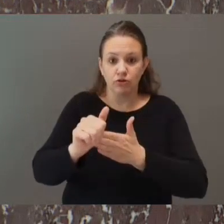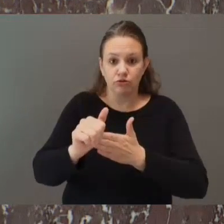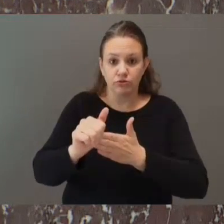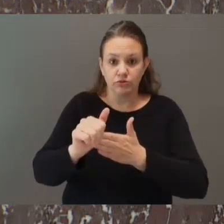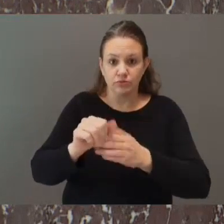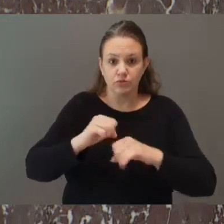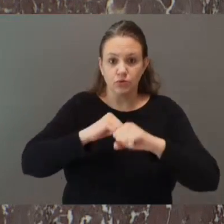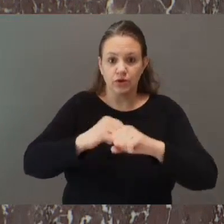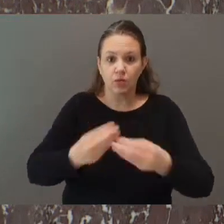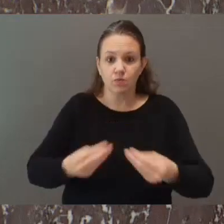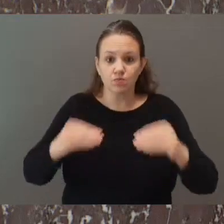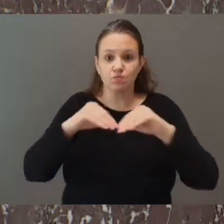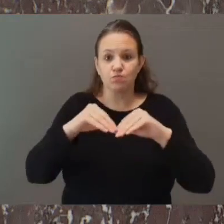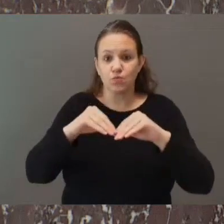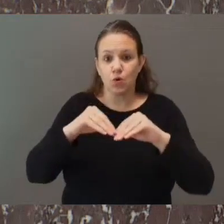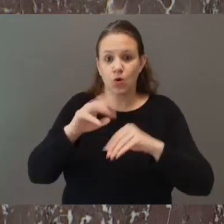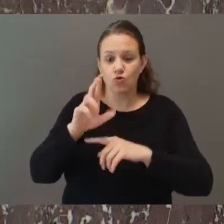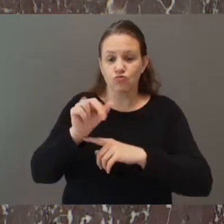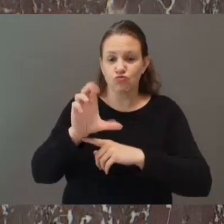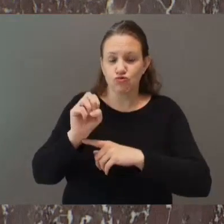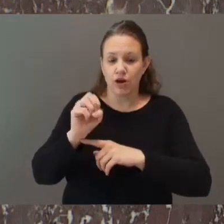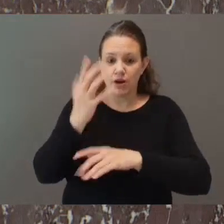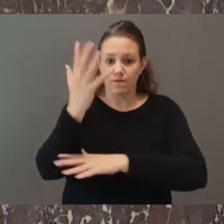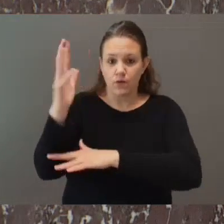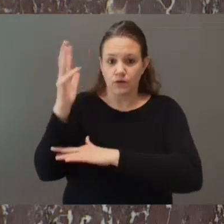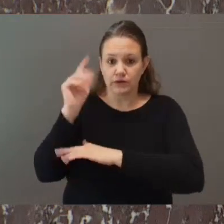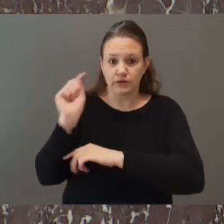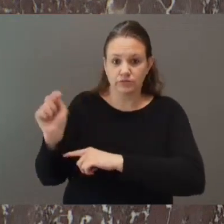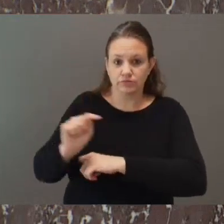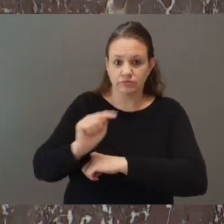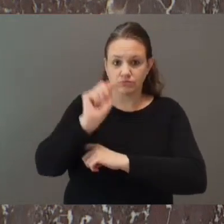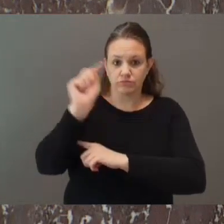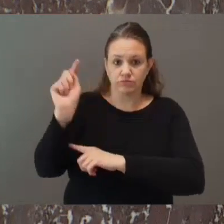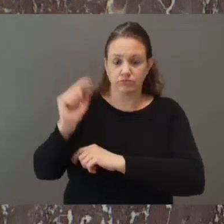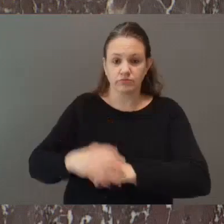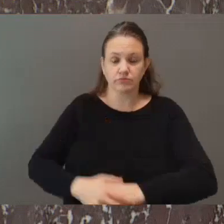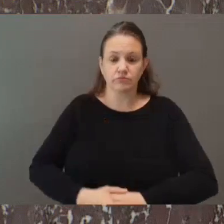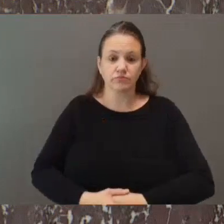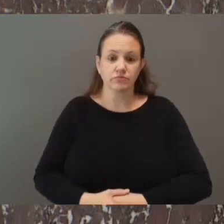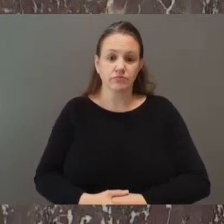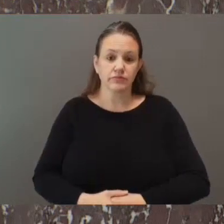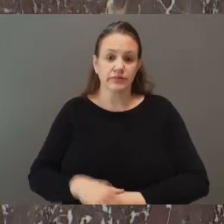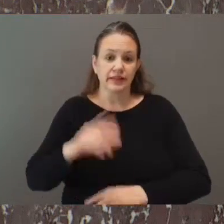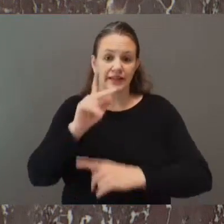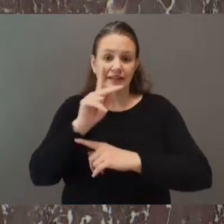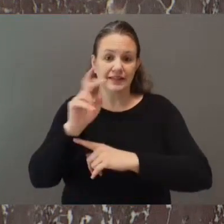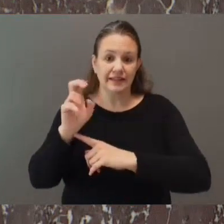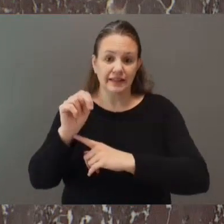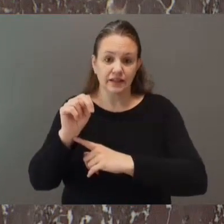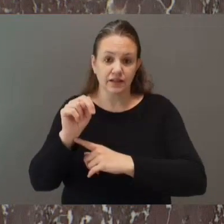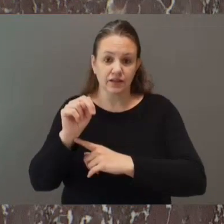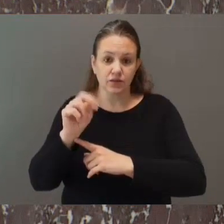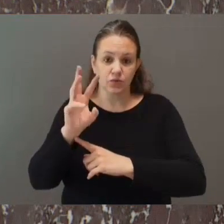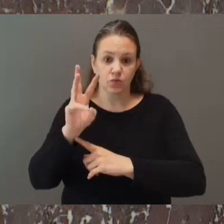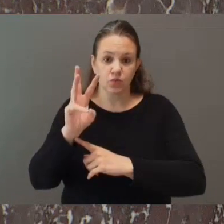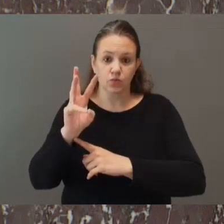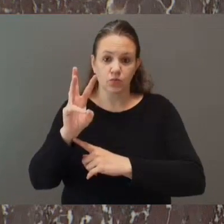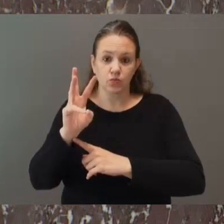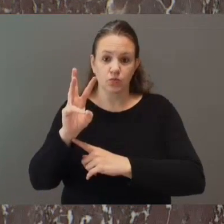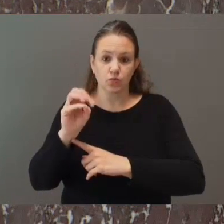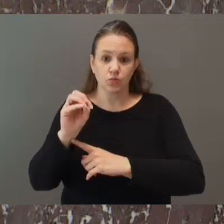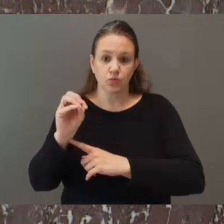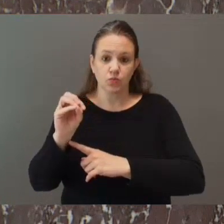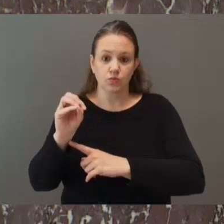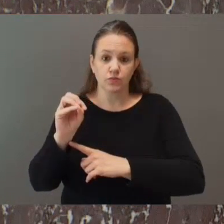Speaker, Ken Wu, the Executive Director of the Endangered Ecosystems Alliance, said, Premier Eby has